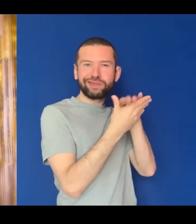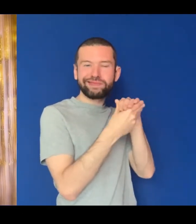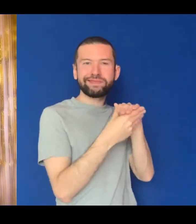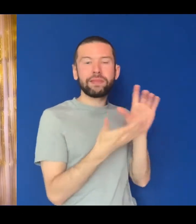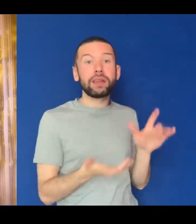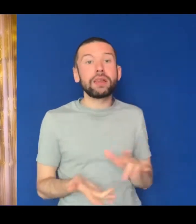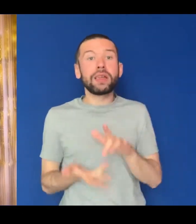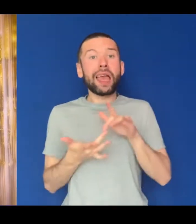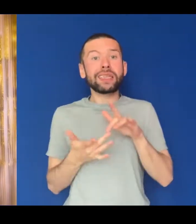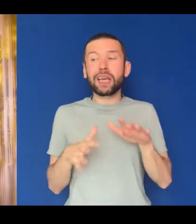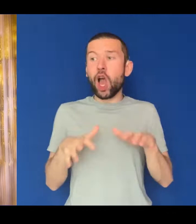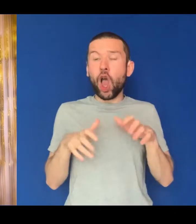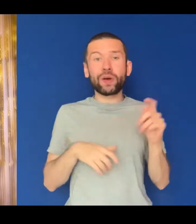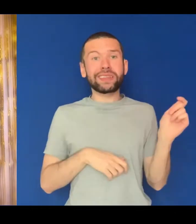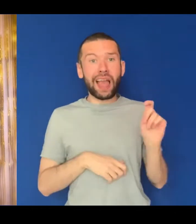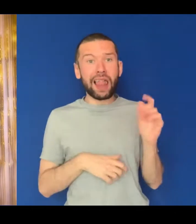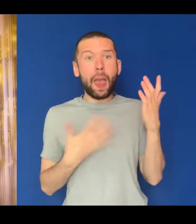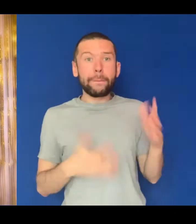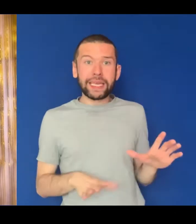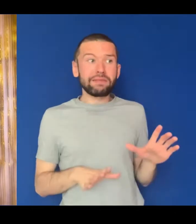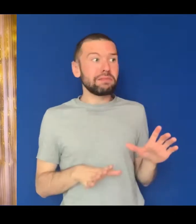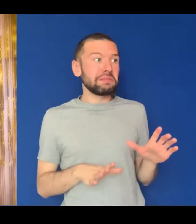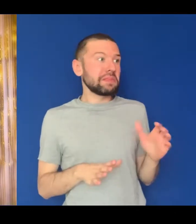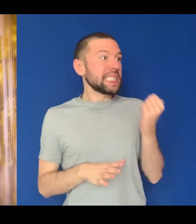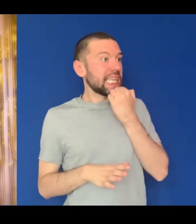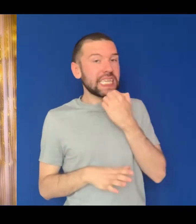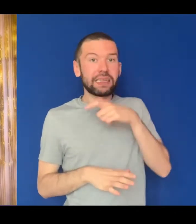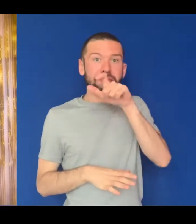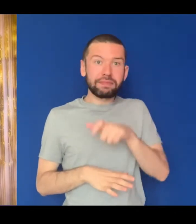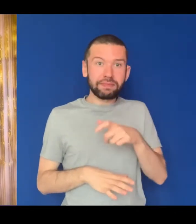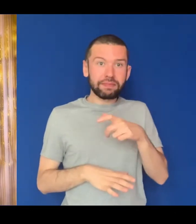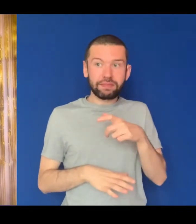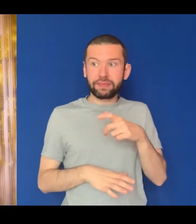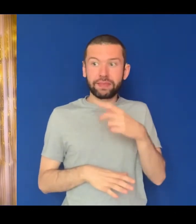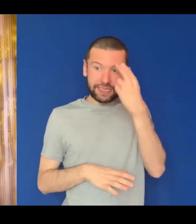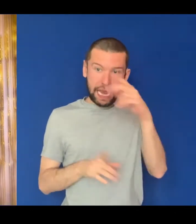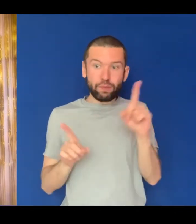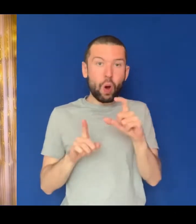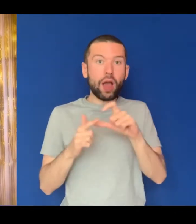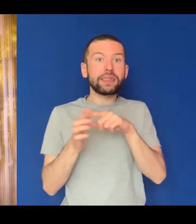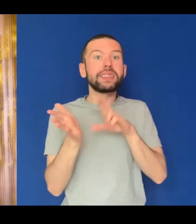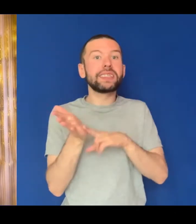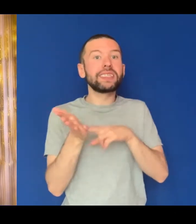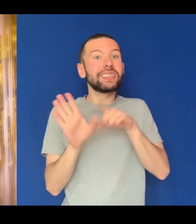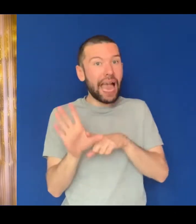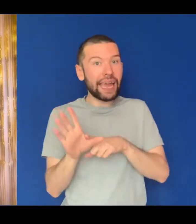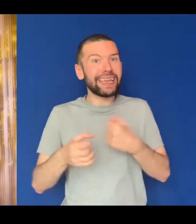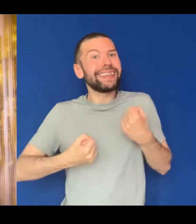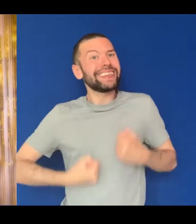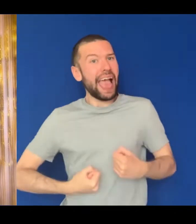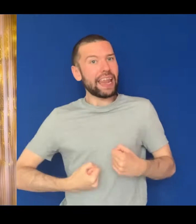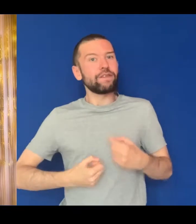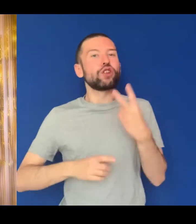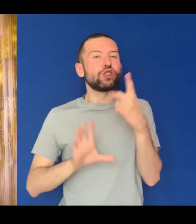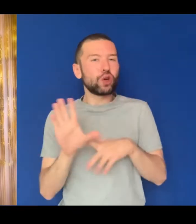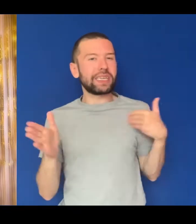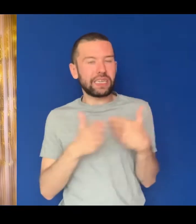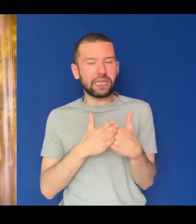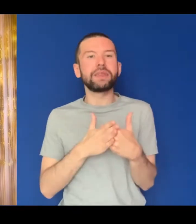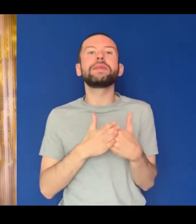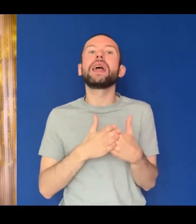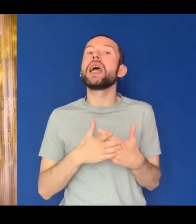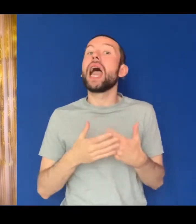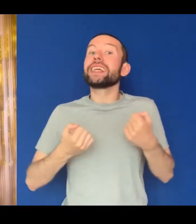Innocent and awkward Tyler has been seeing bodybuilder Danny for 2 years, and bodybuilder